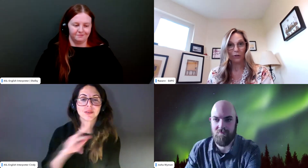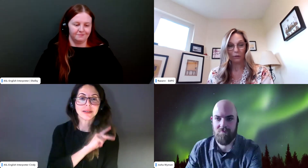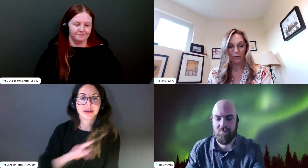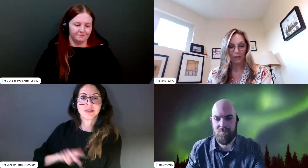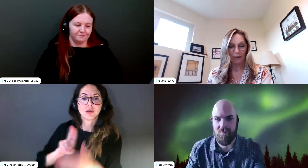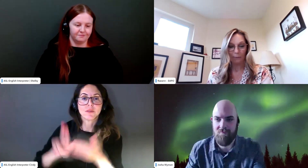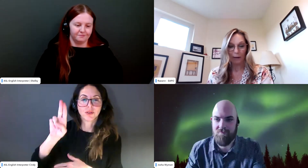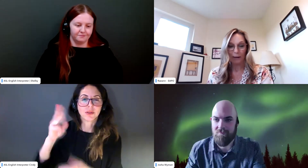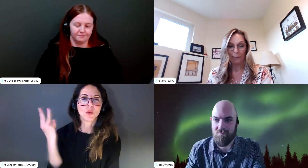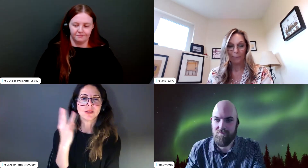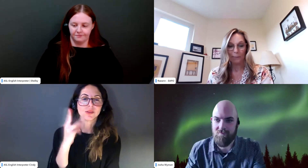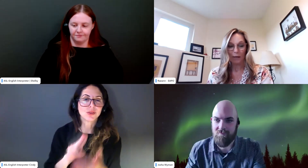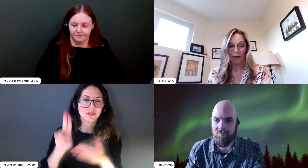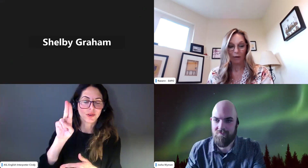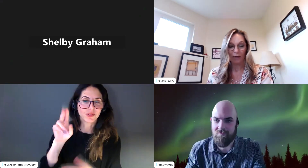at Western University.